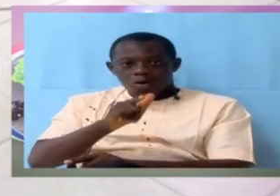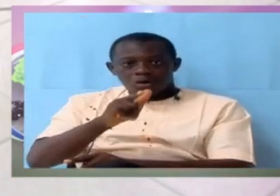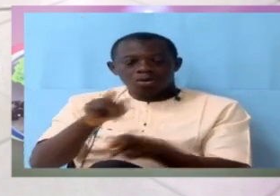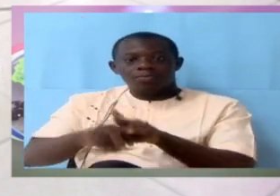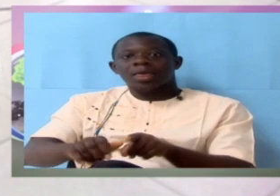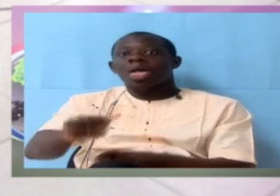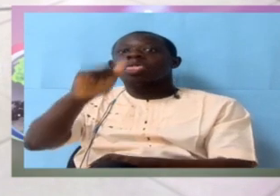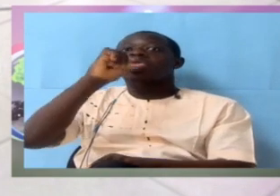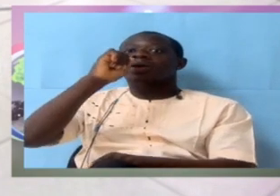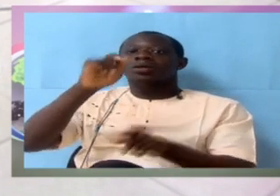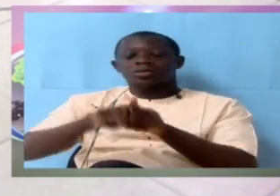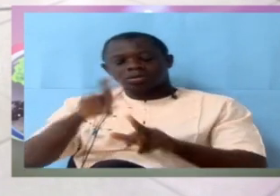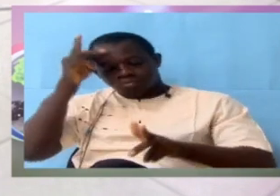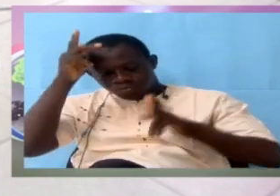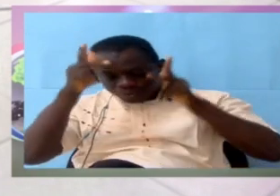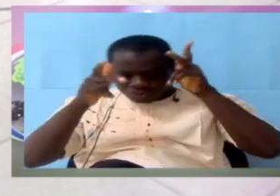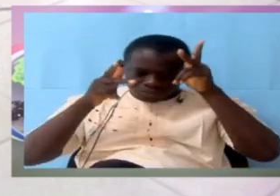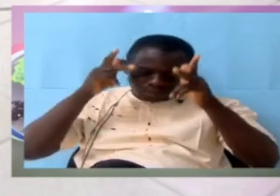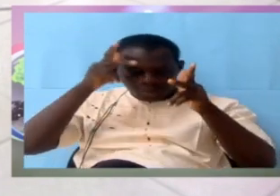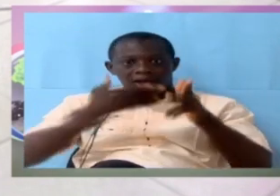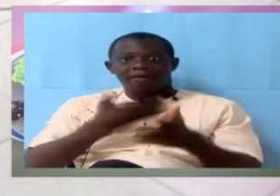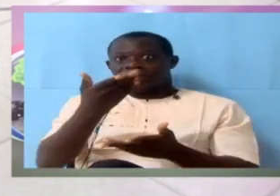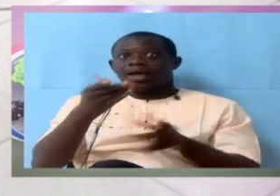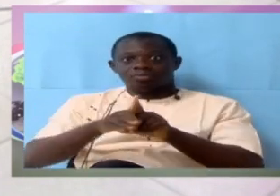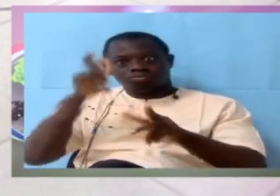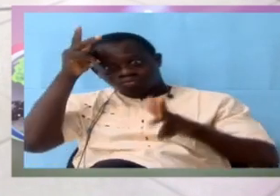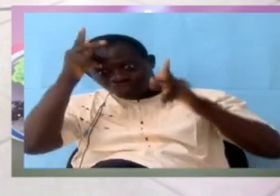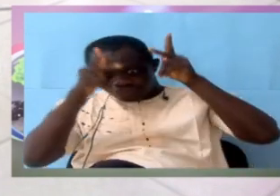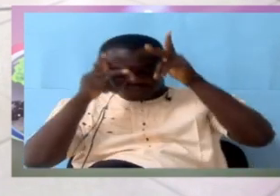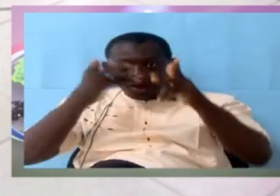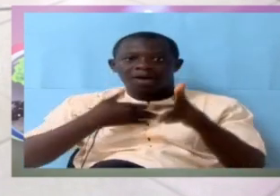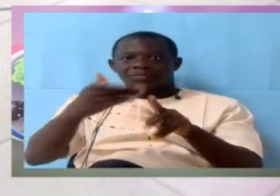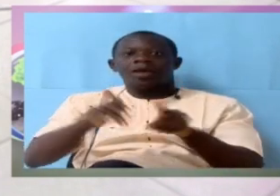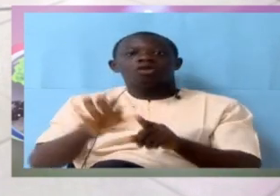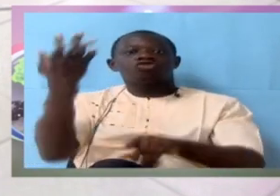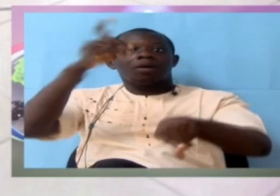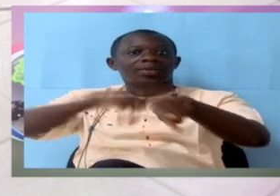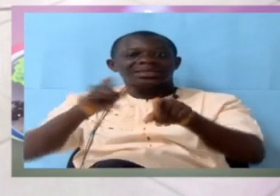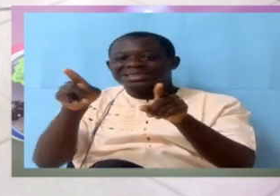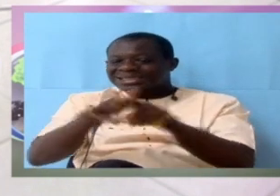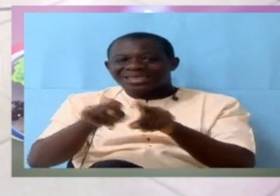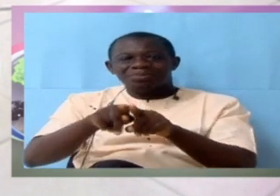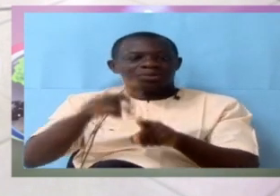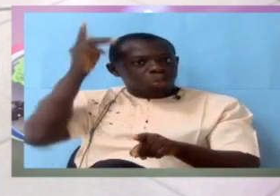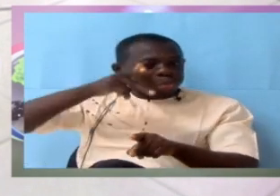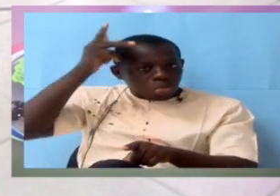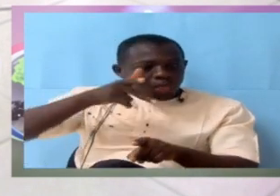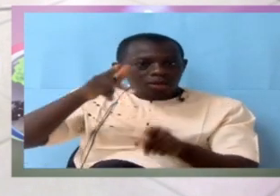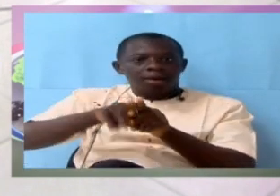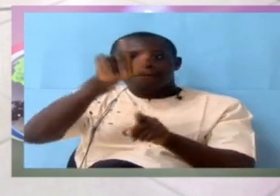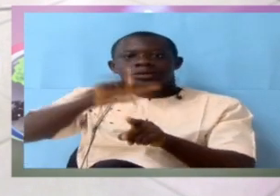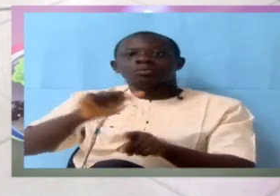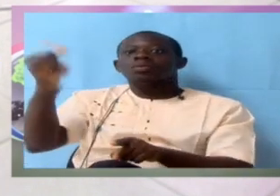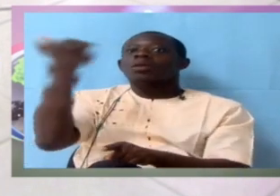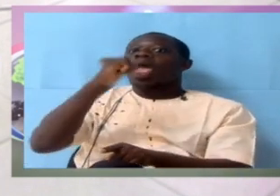you will be feeling dizzy. You will be feeling dizzy. Sometimes you will be as drunk as somebody who has taken some